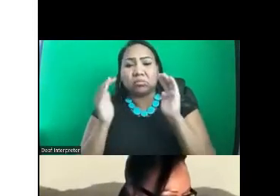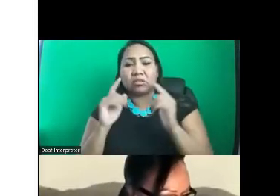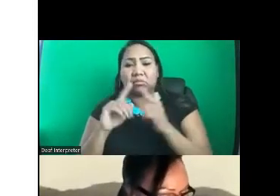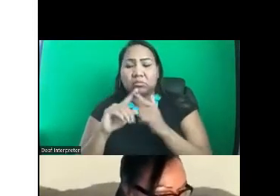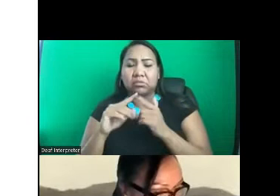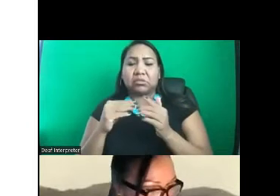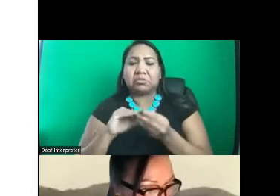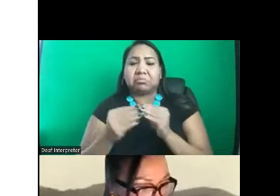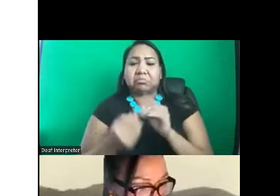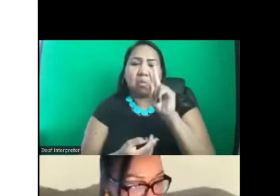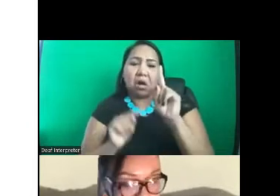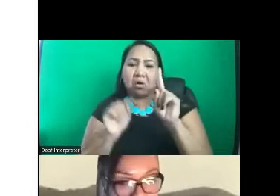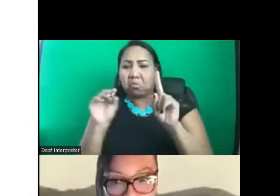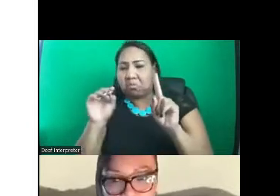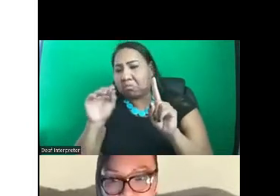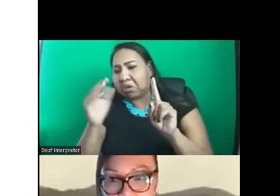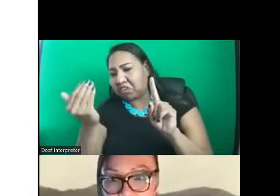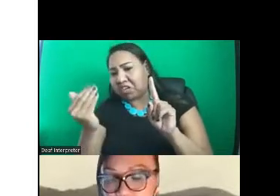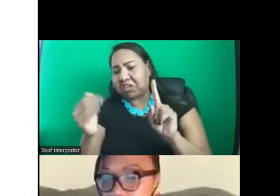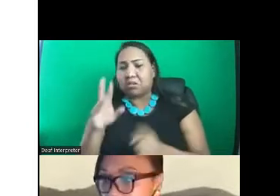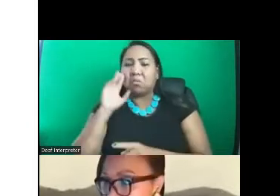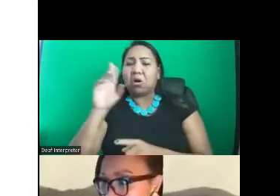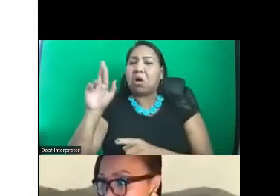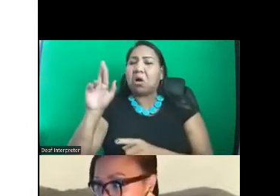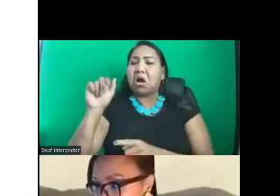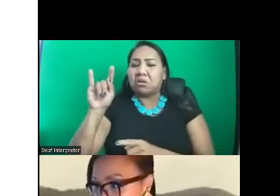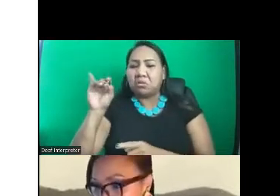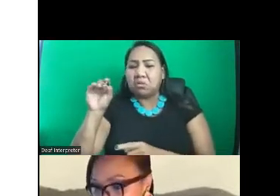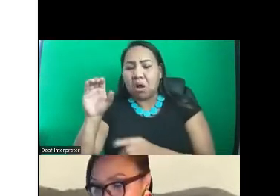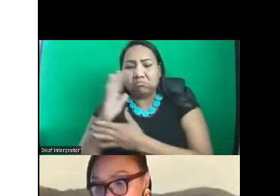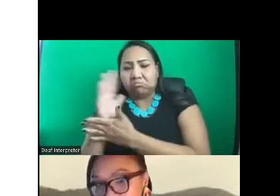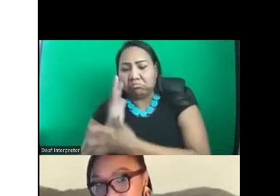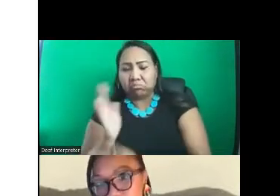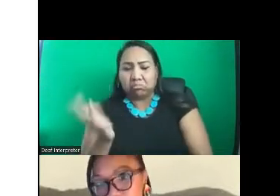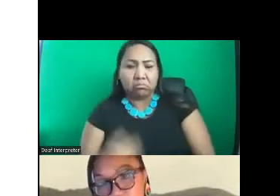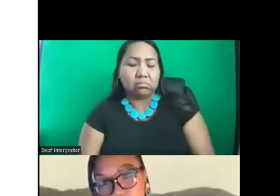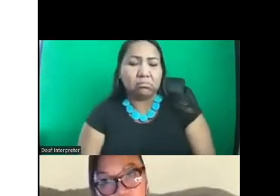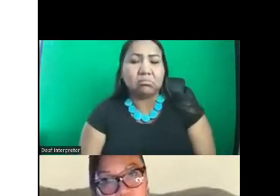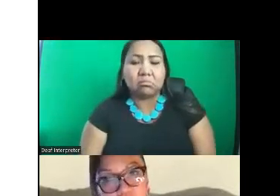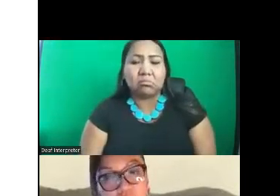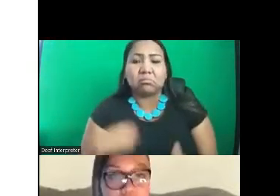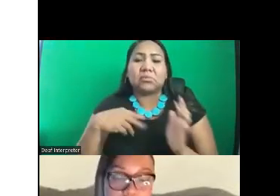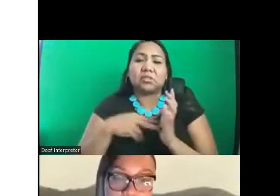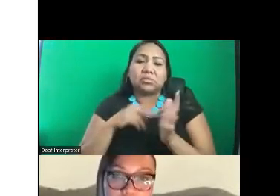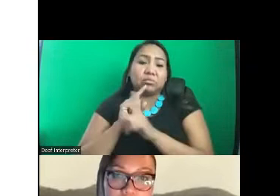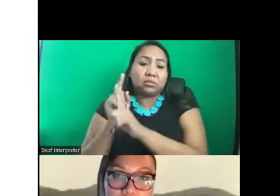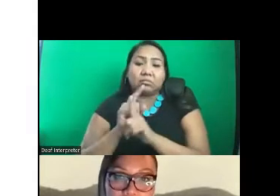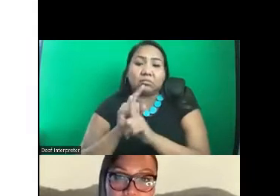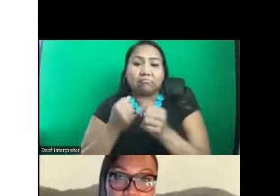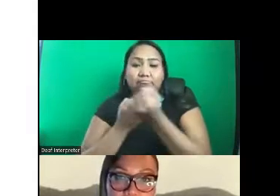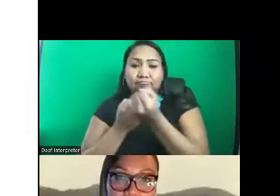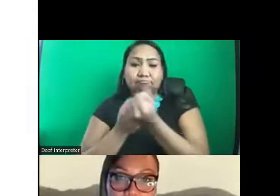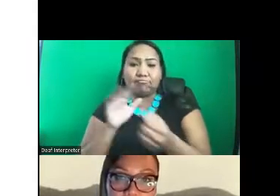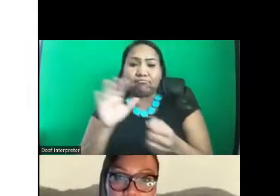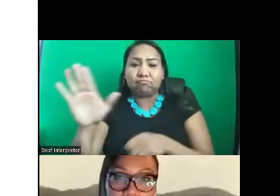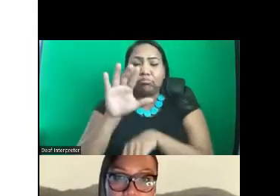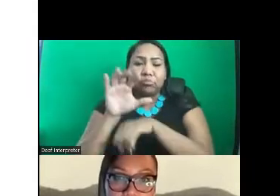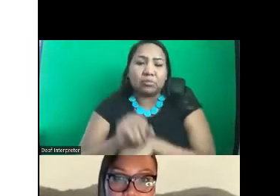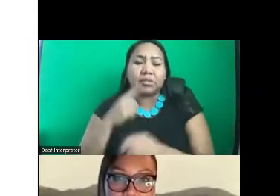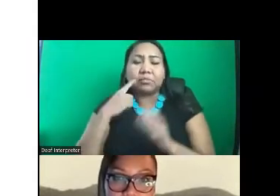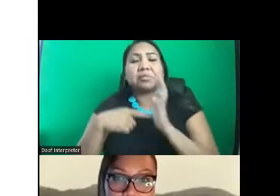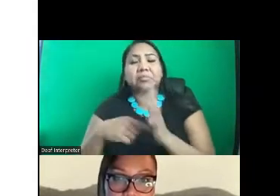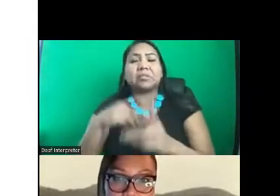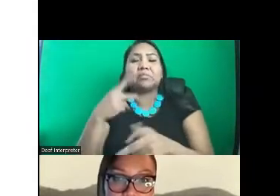have intentional mentorship that reinforces habits, such as keeping appointments on time, maintaining